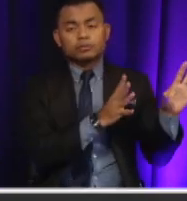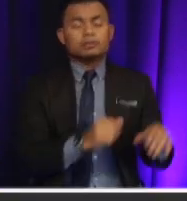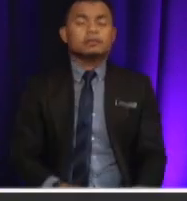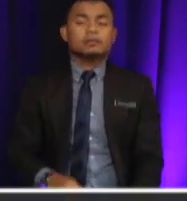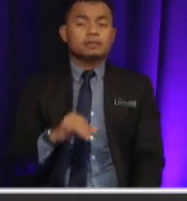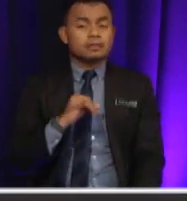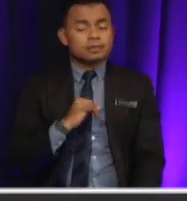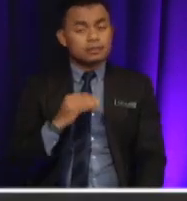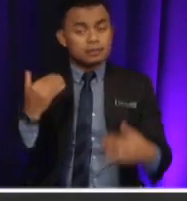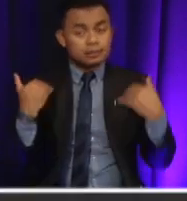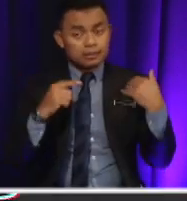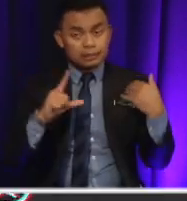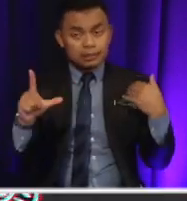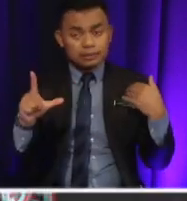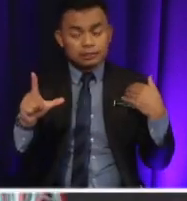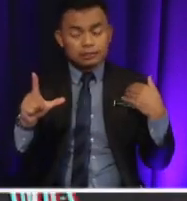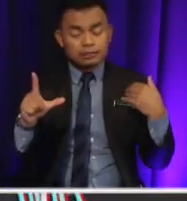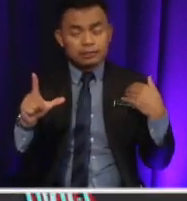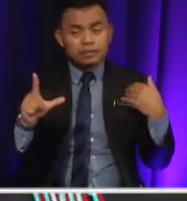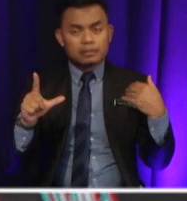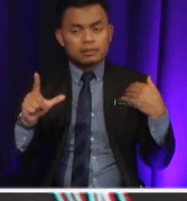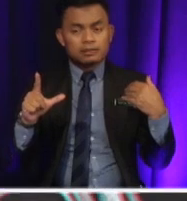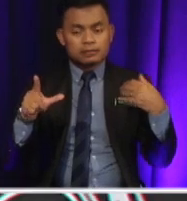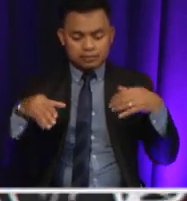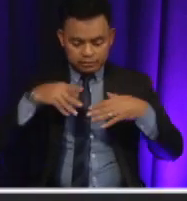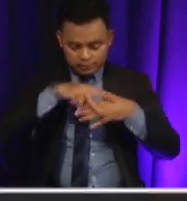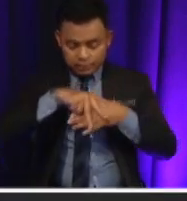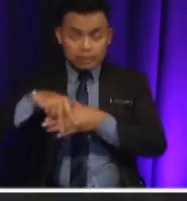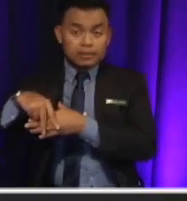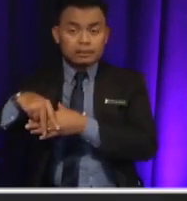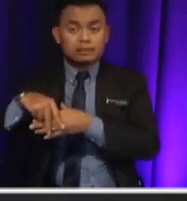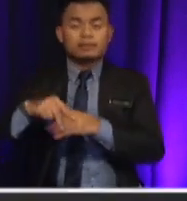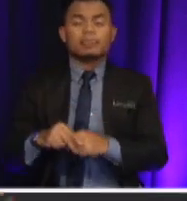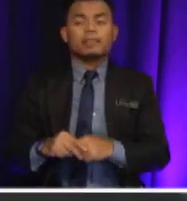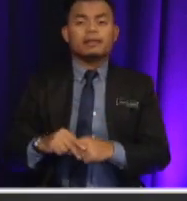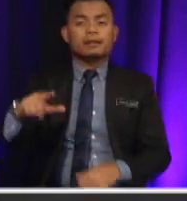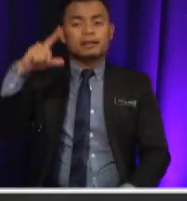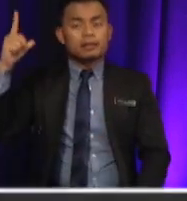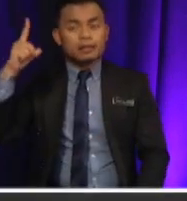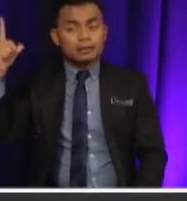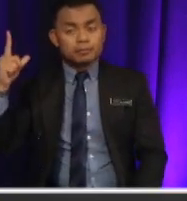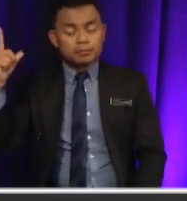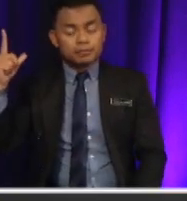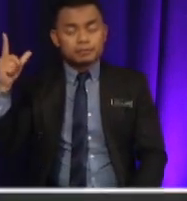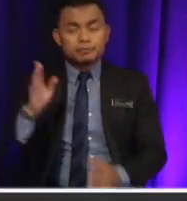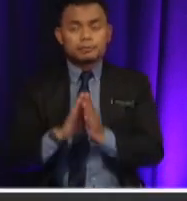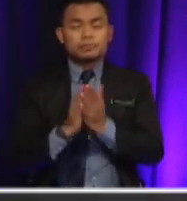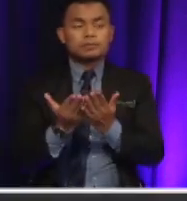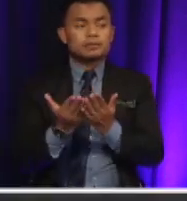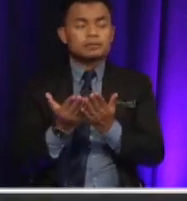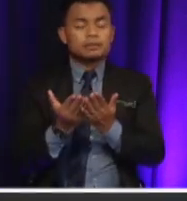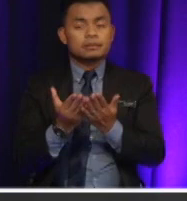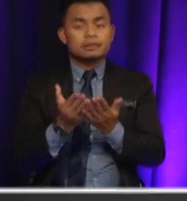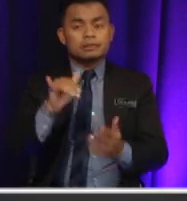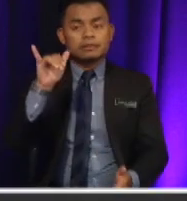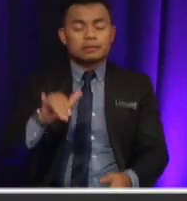a garden overgrown with weeds, a library book that no one